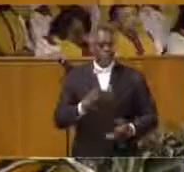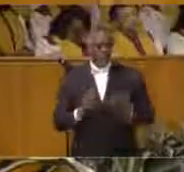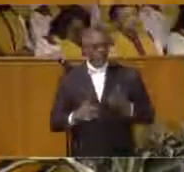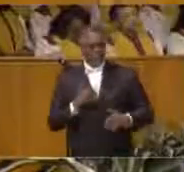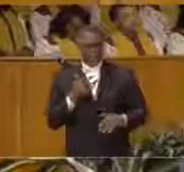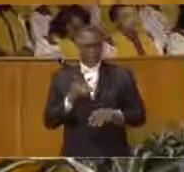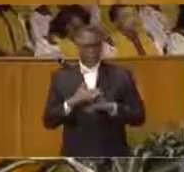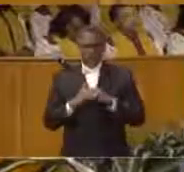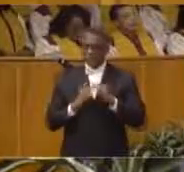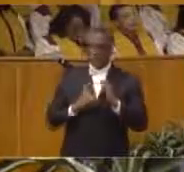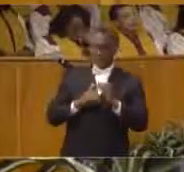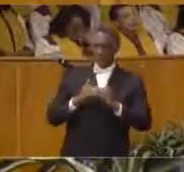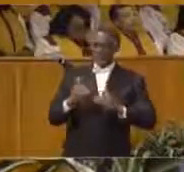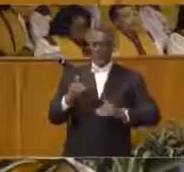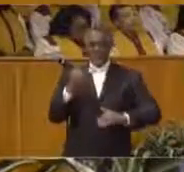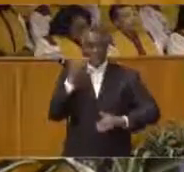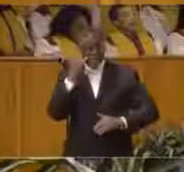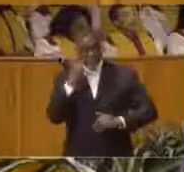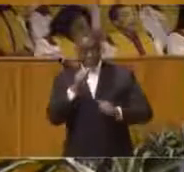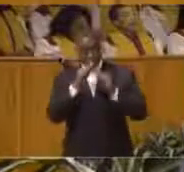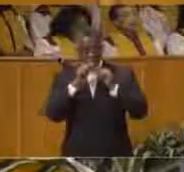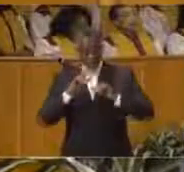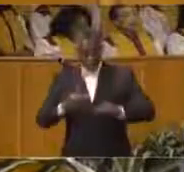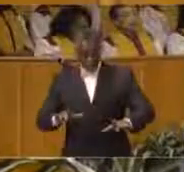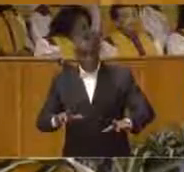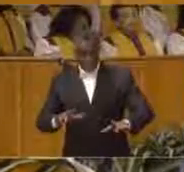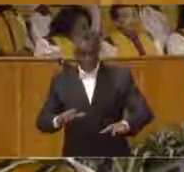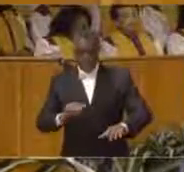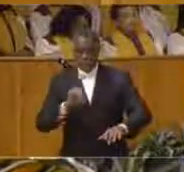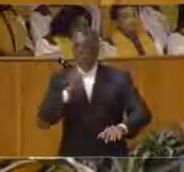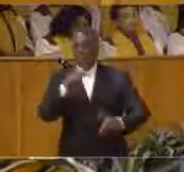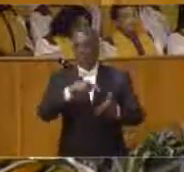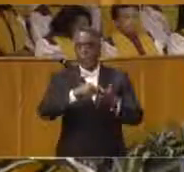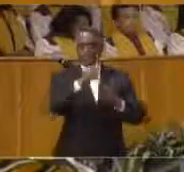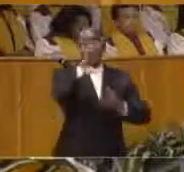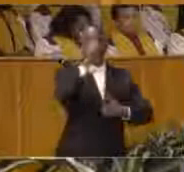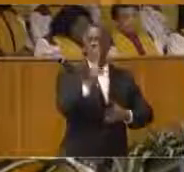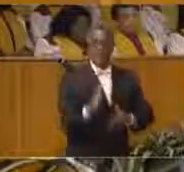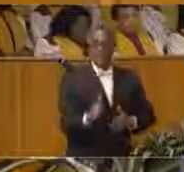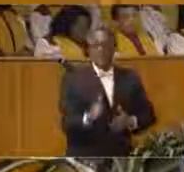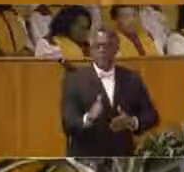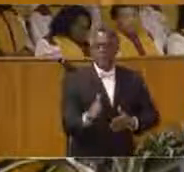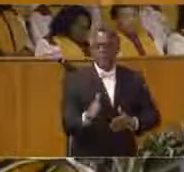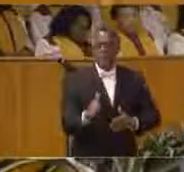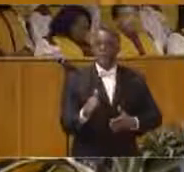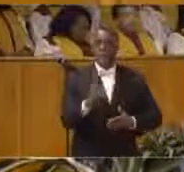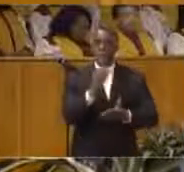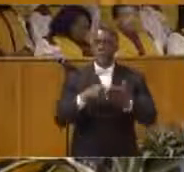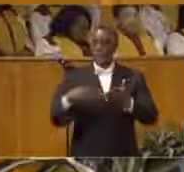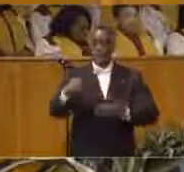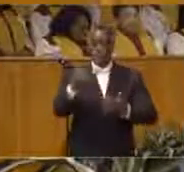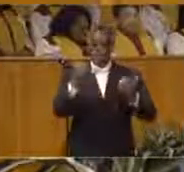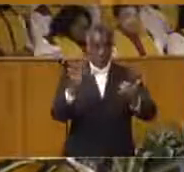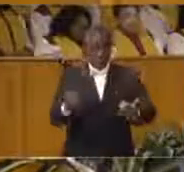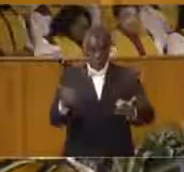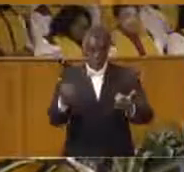out of order if you've been blessed and don't tithe. Let me see. There's some of you right